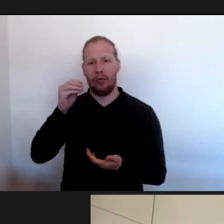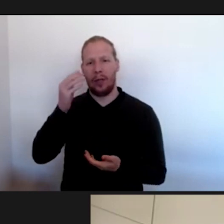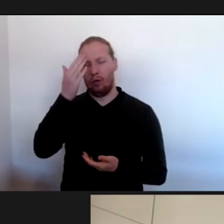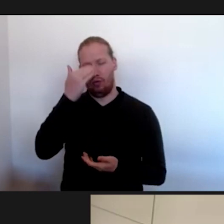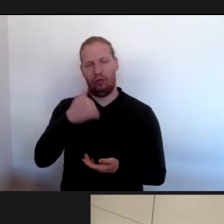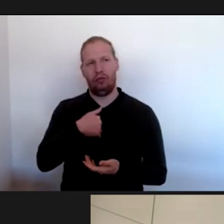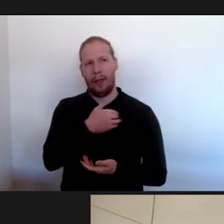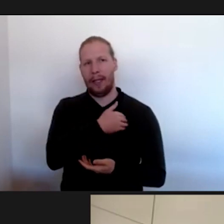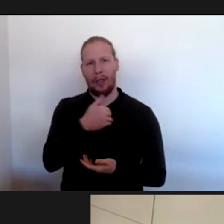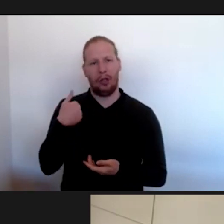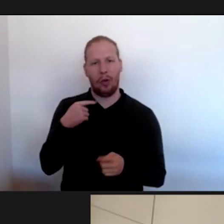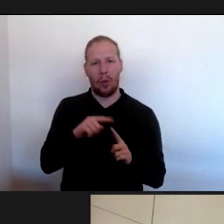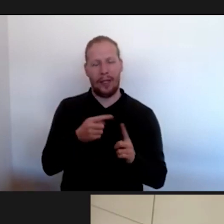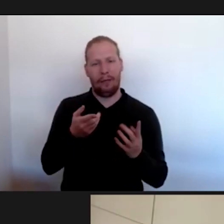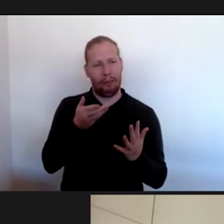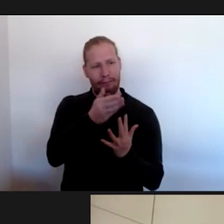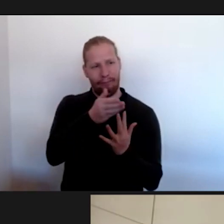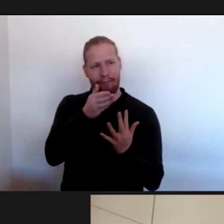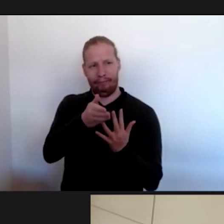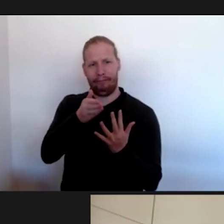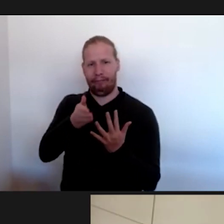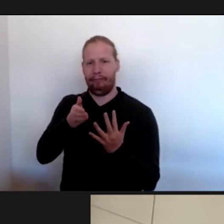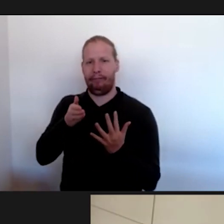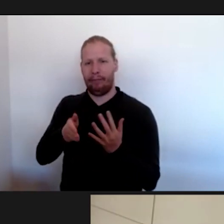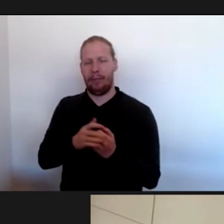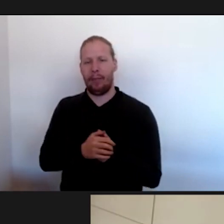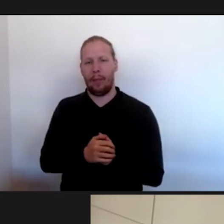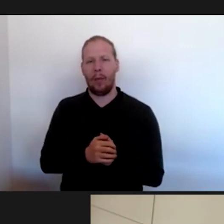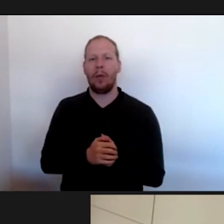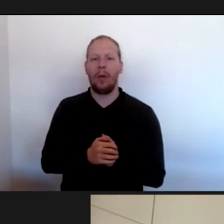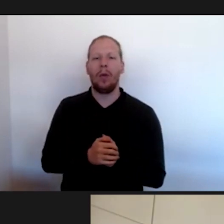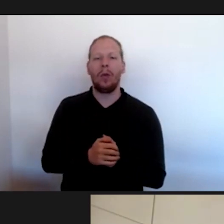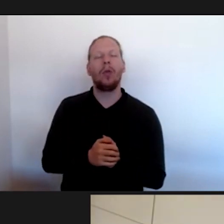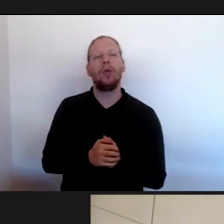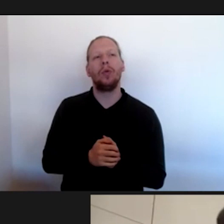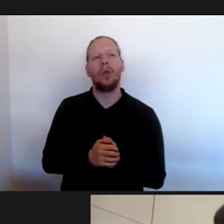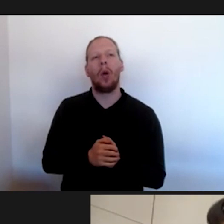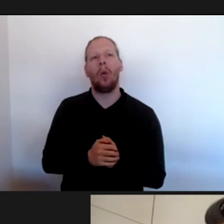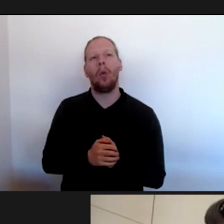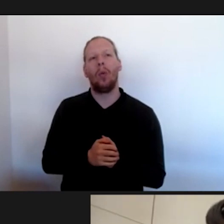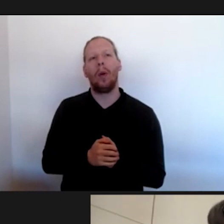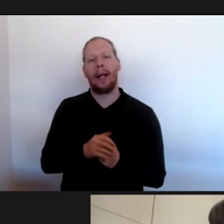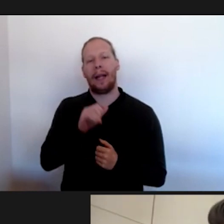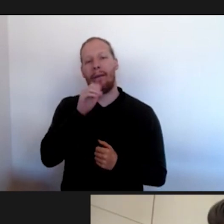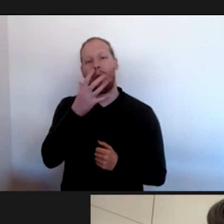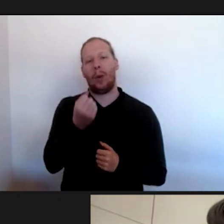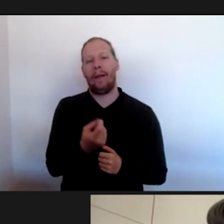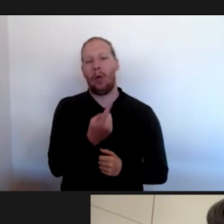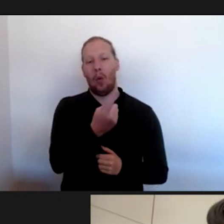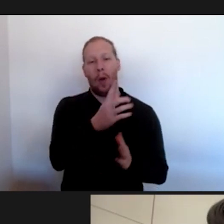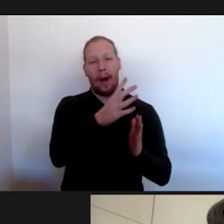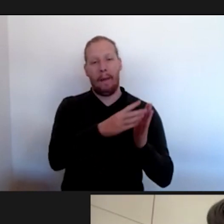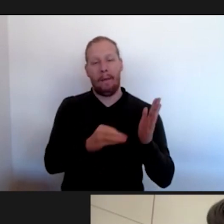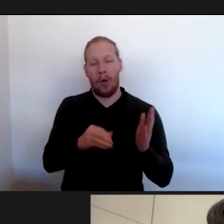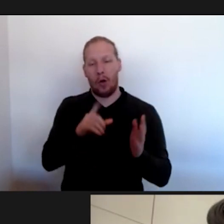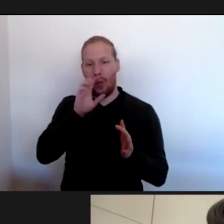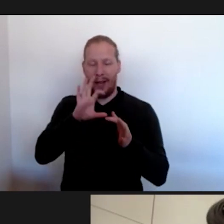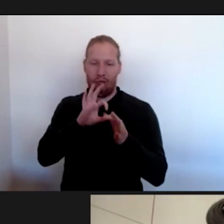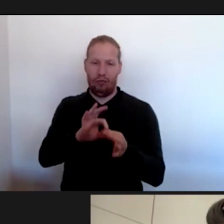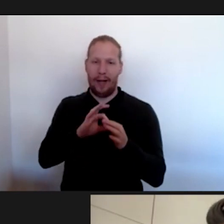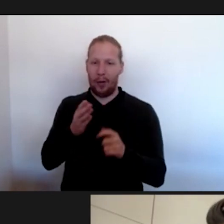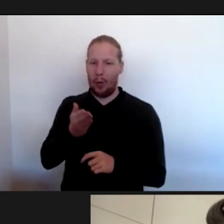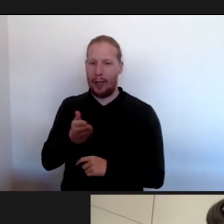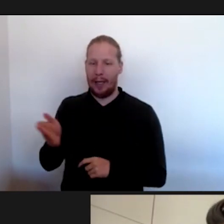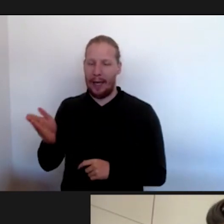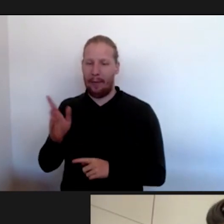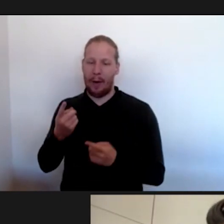it's also something to think about if we have a model that we could then make people feel relatable based on their spirituality, religious